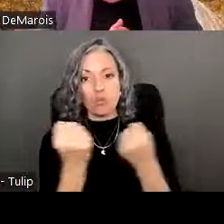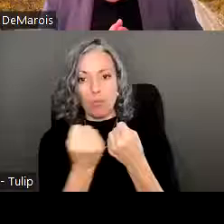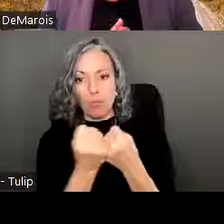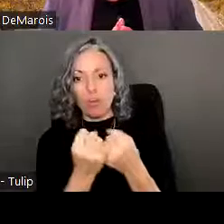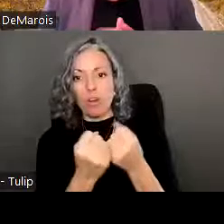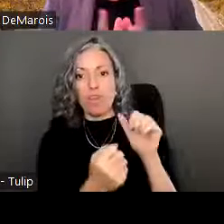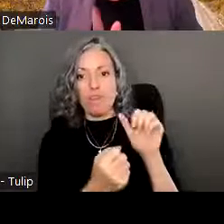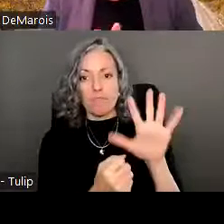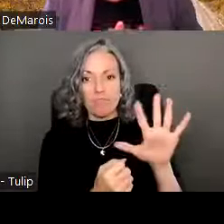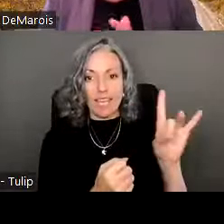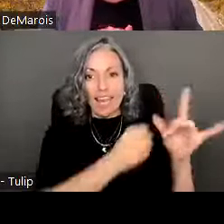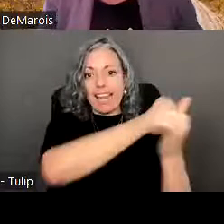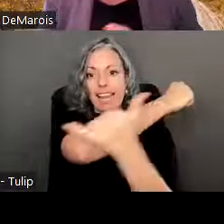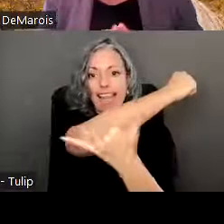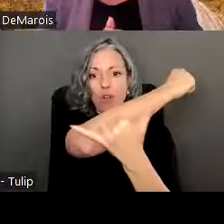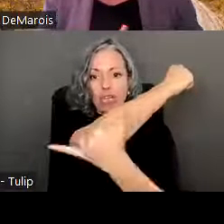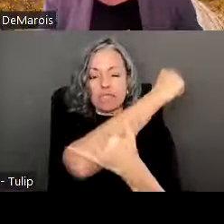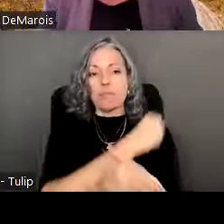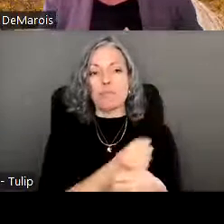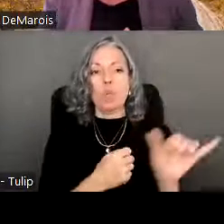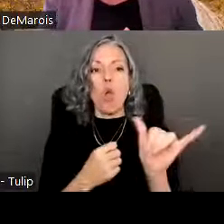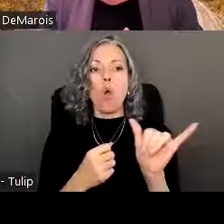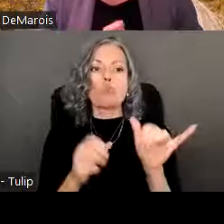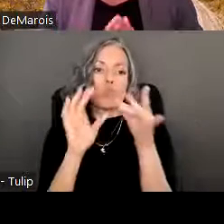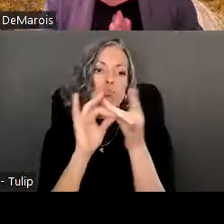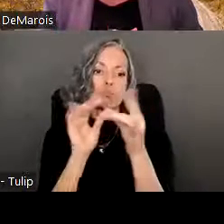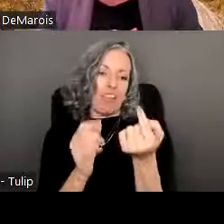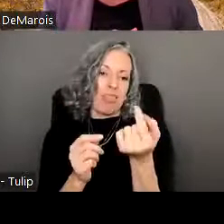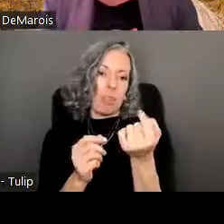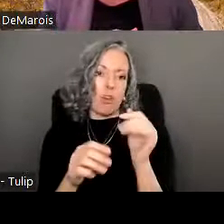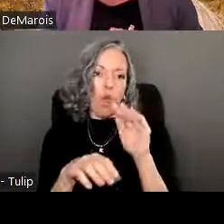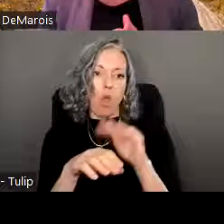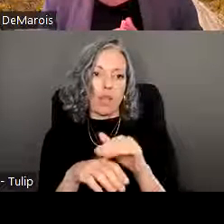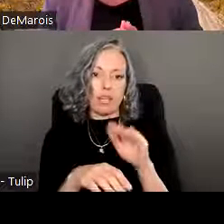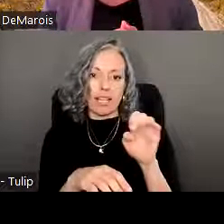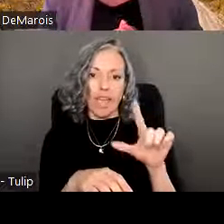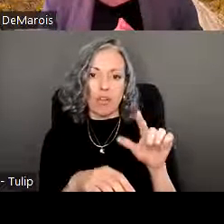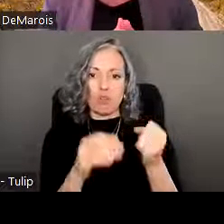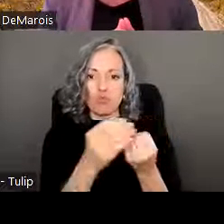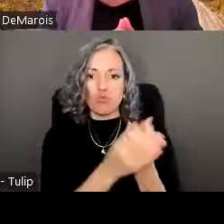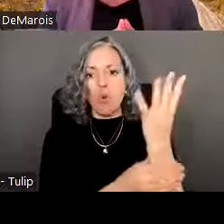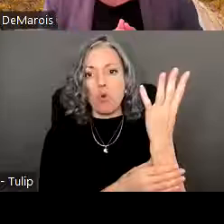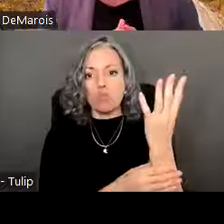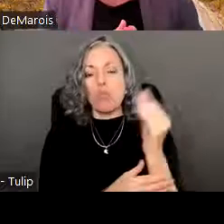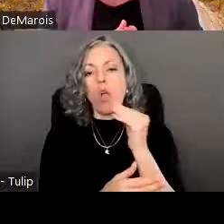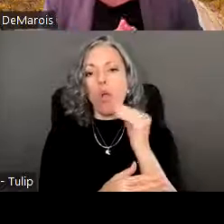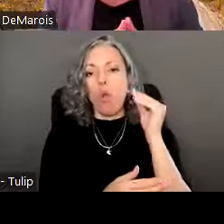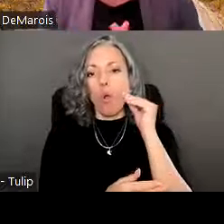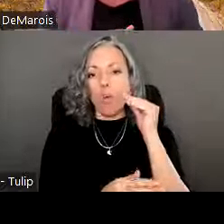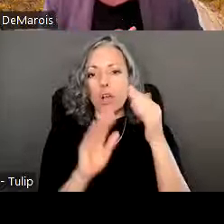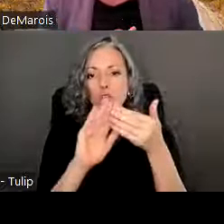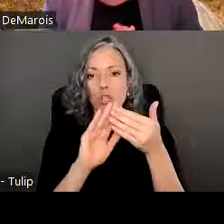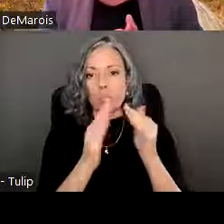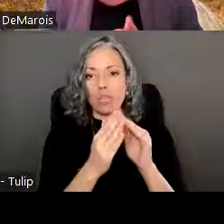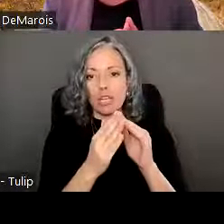counties. We also touched a little bit on CalGrows. This is our home and community-based services